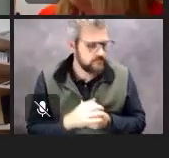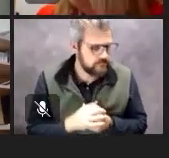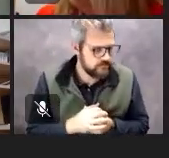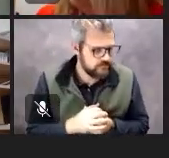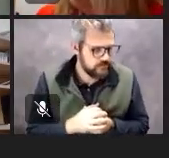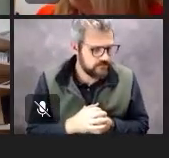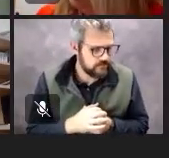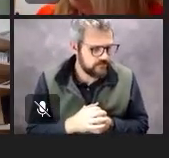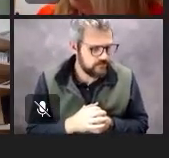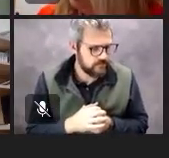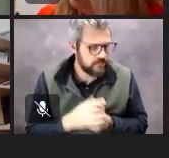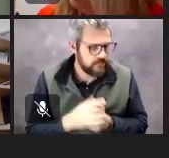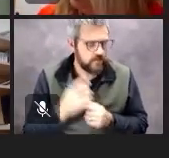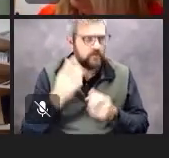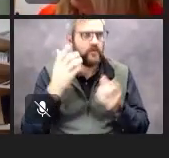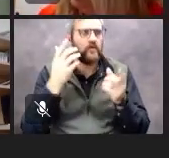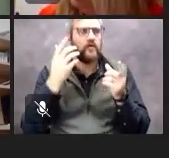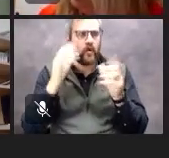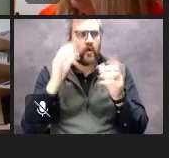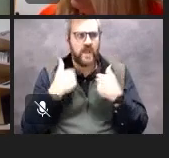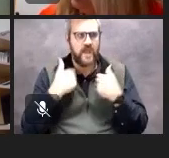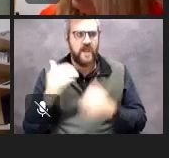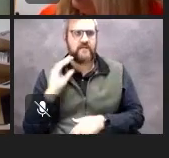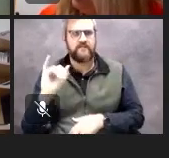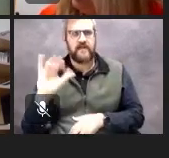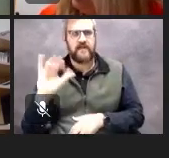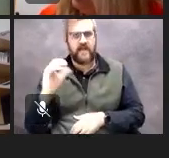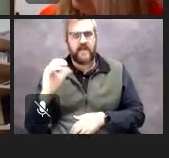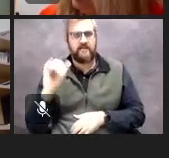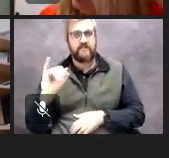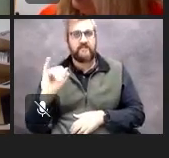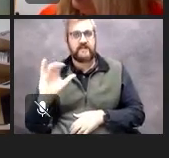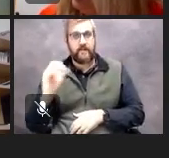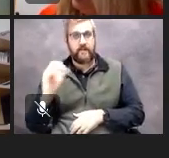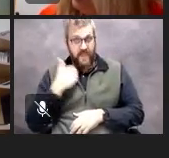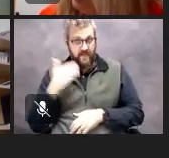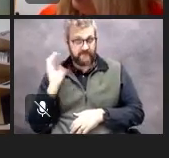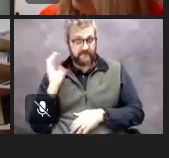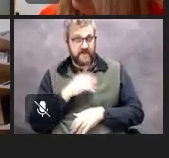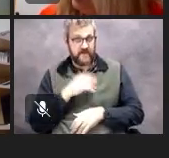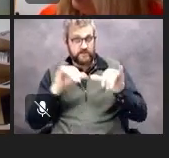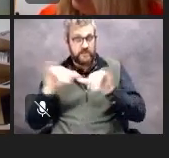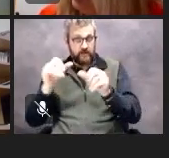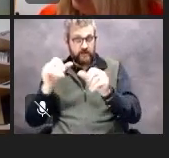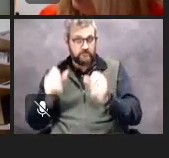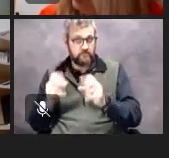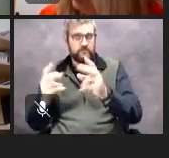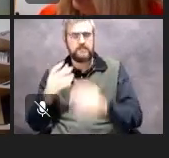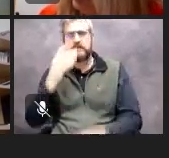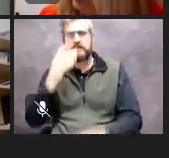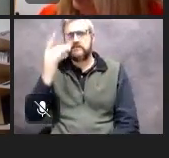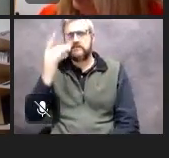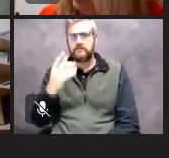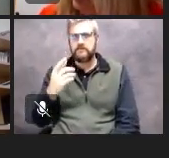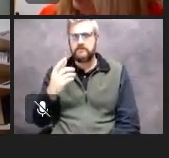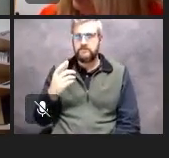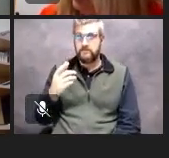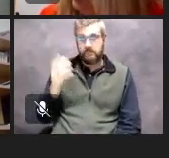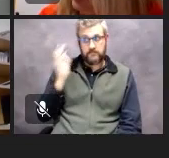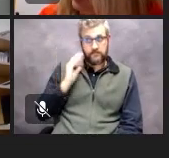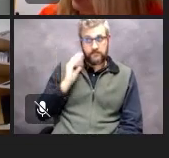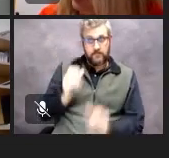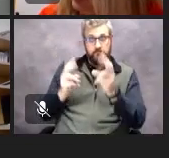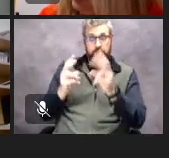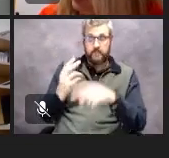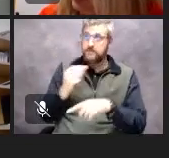already have our standards loaded in there? That's interesting. I didn't know. All been loaded in. It doesn't mean you've used them, but